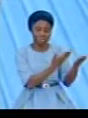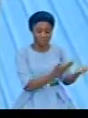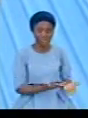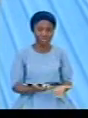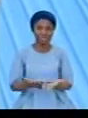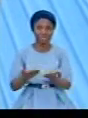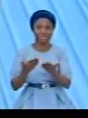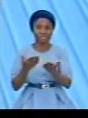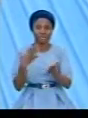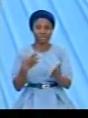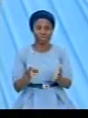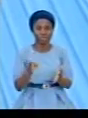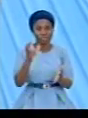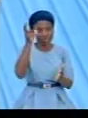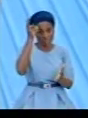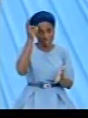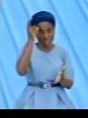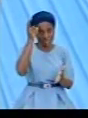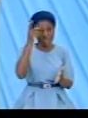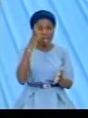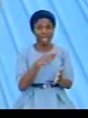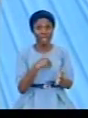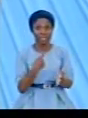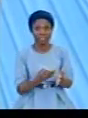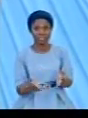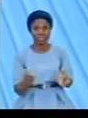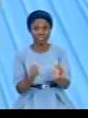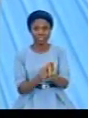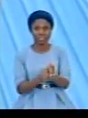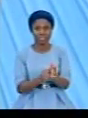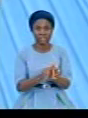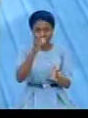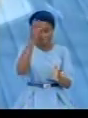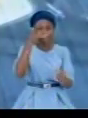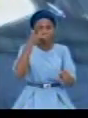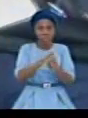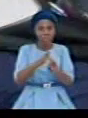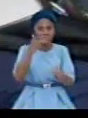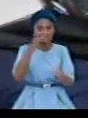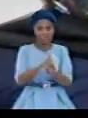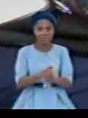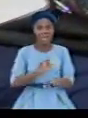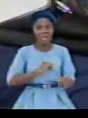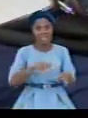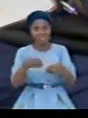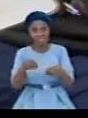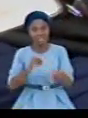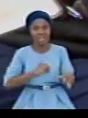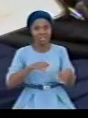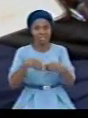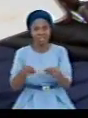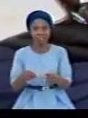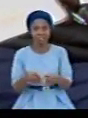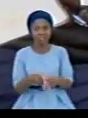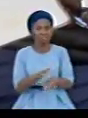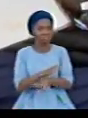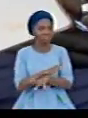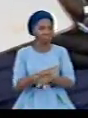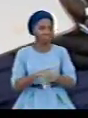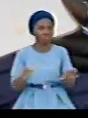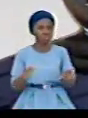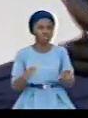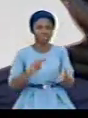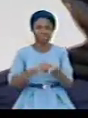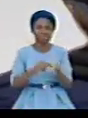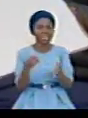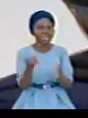the thing Satan was saying, I'll give you, I'll give you, I'll give you this, did not ring any bell. I did